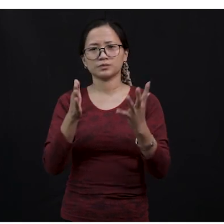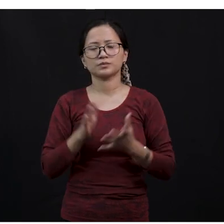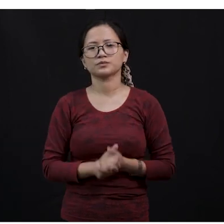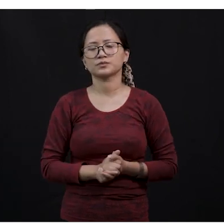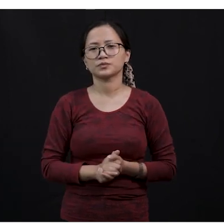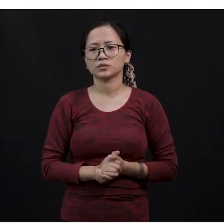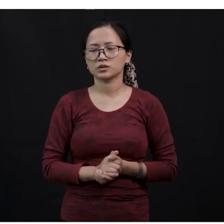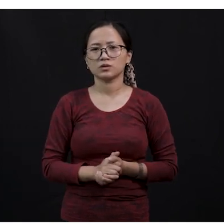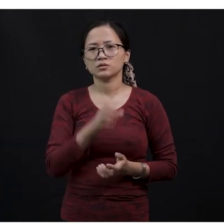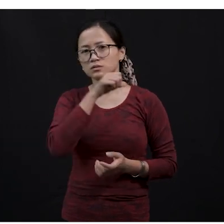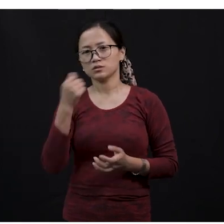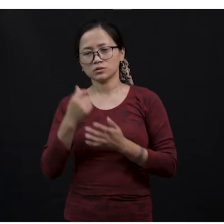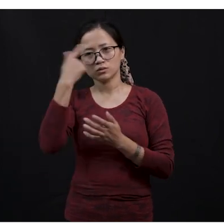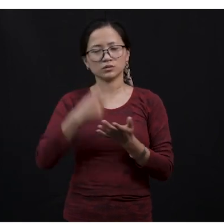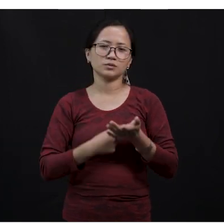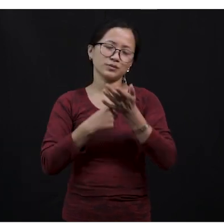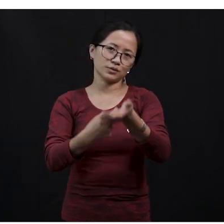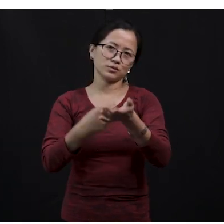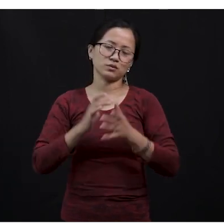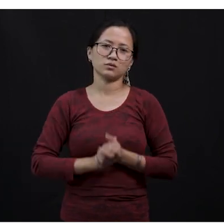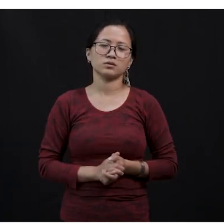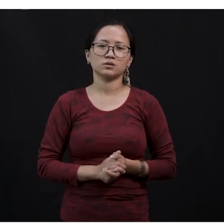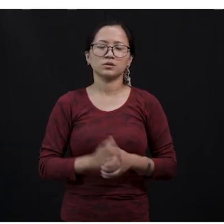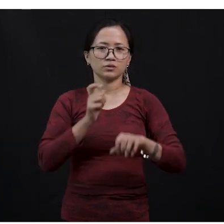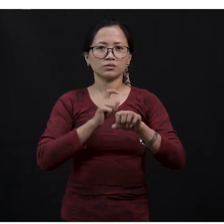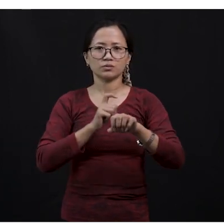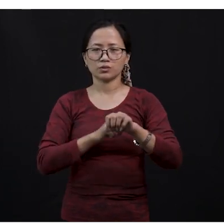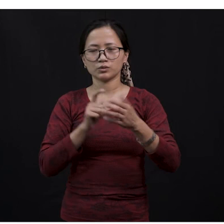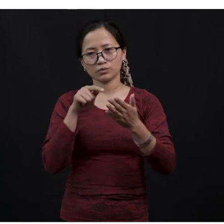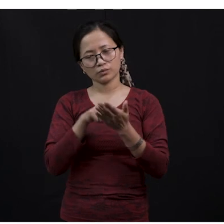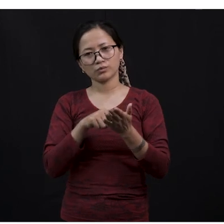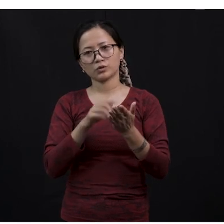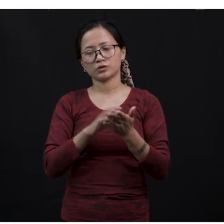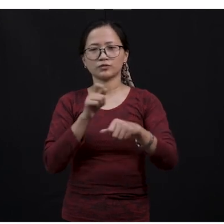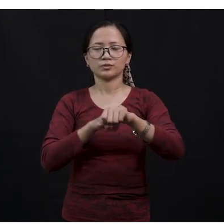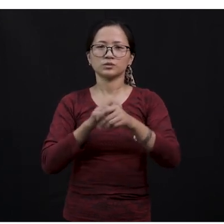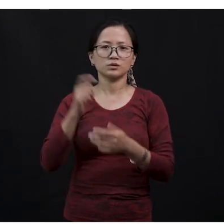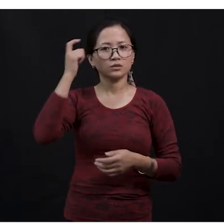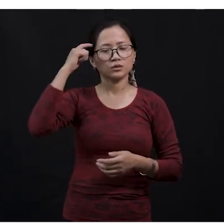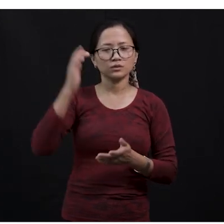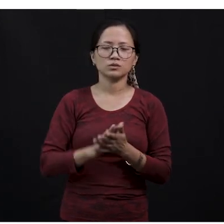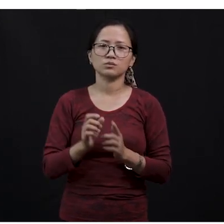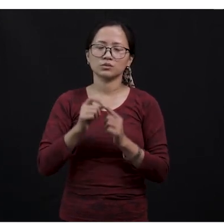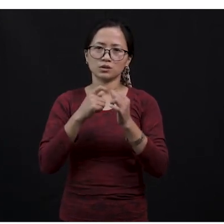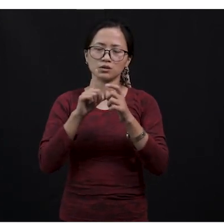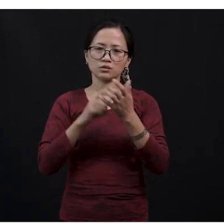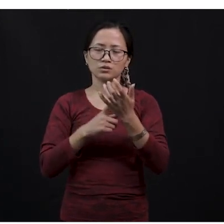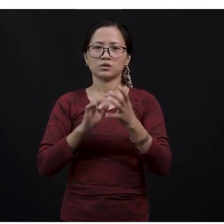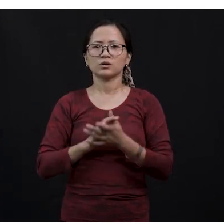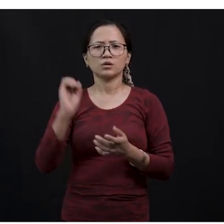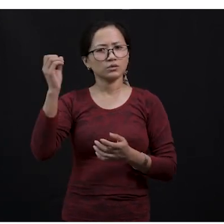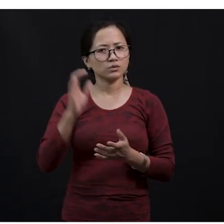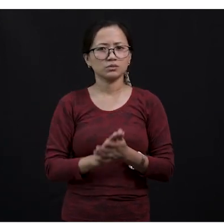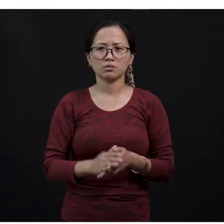would be the ruler. And most of the nobles at that point of time were weak. Why? Because they thought that pleasure seeking and opportunities